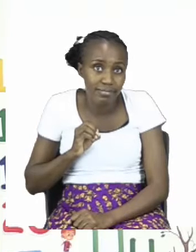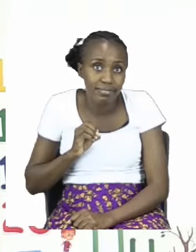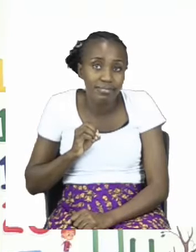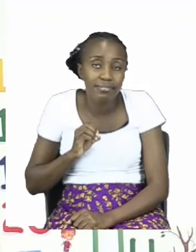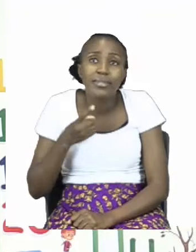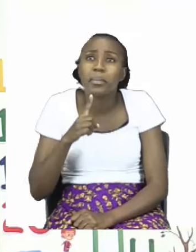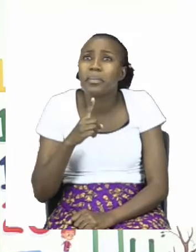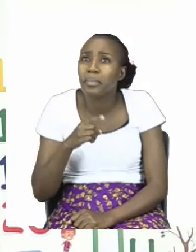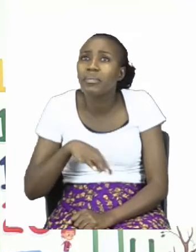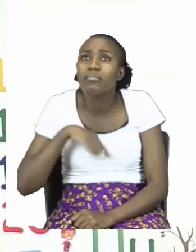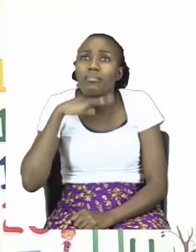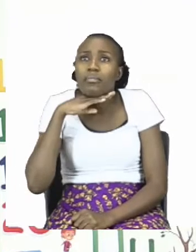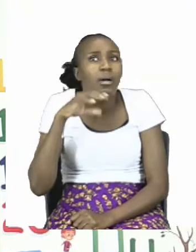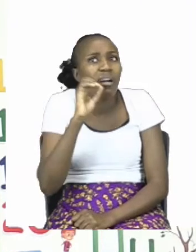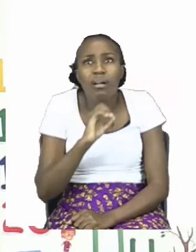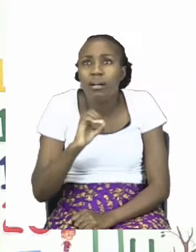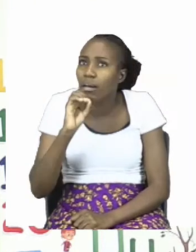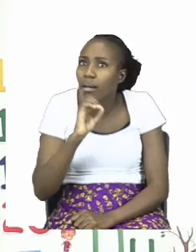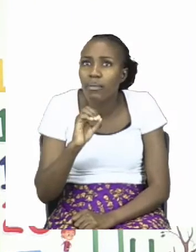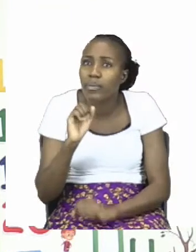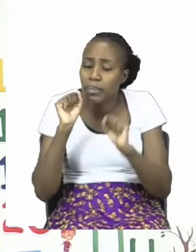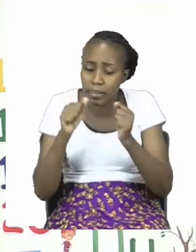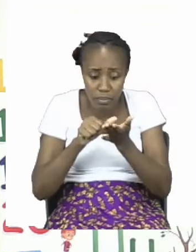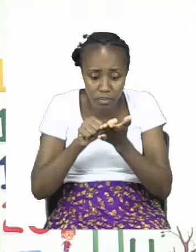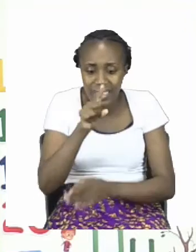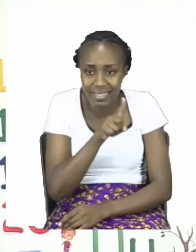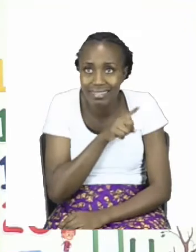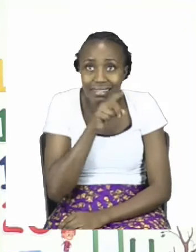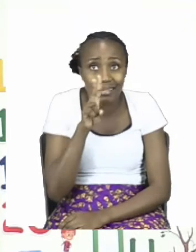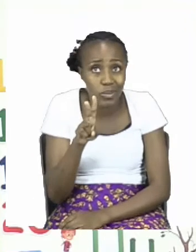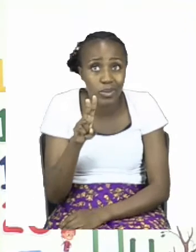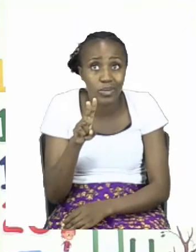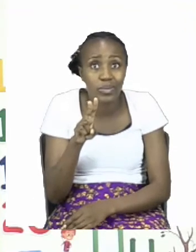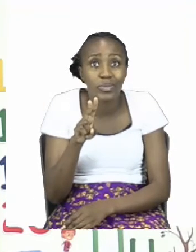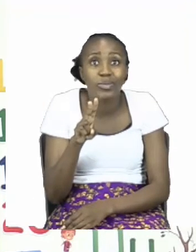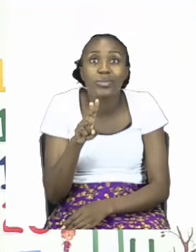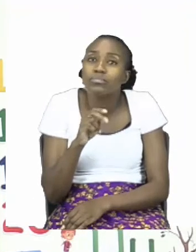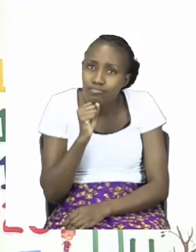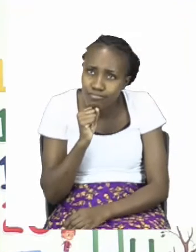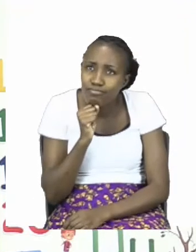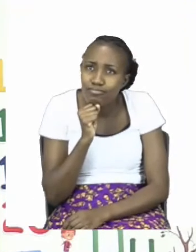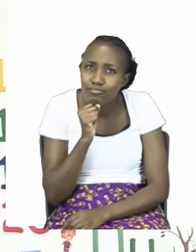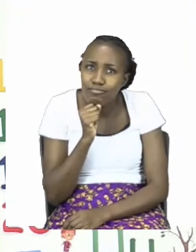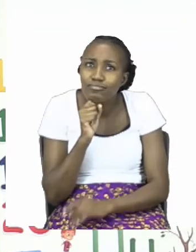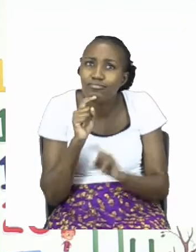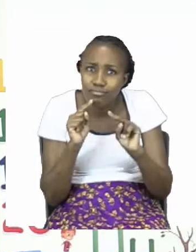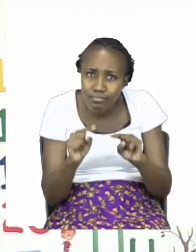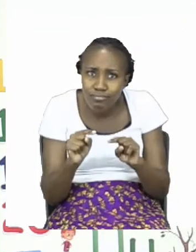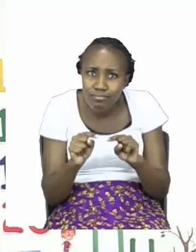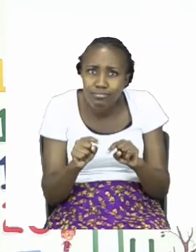But we're not yet done, boys and girls. We still need to add this one. So now our sum will